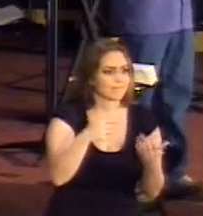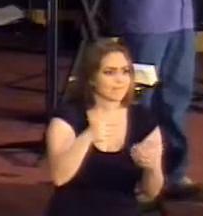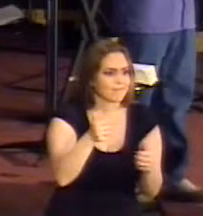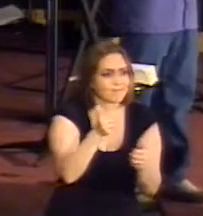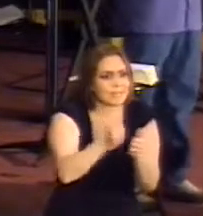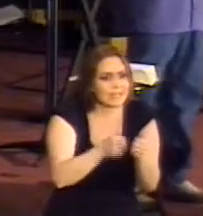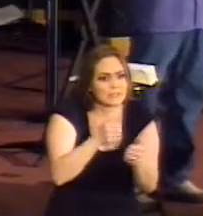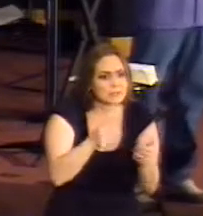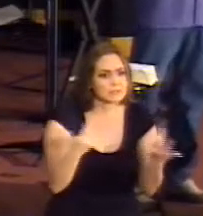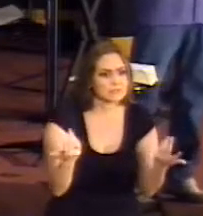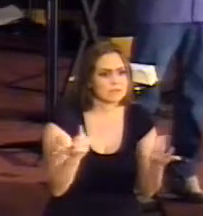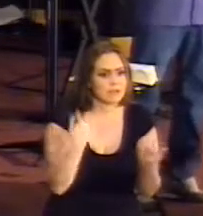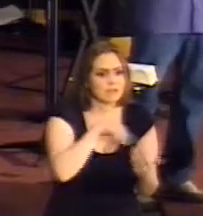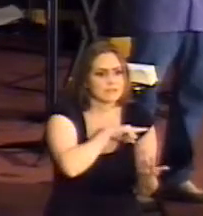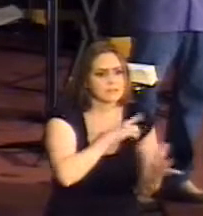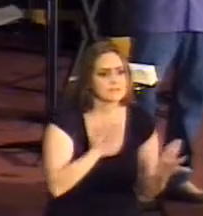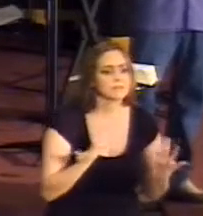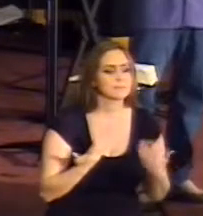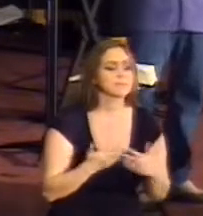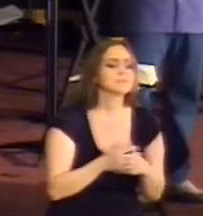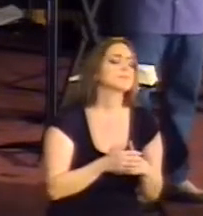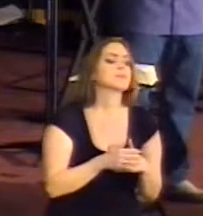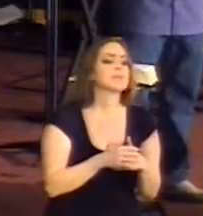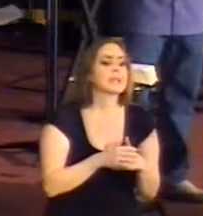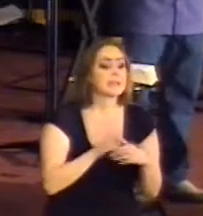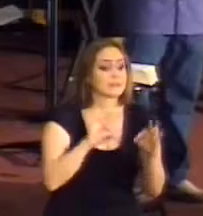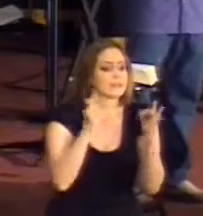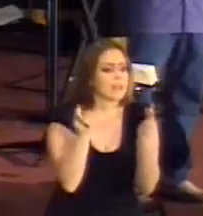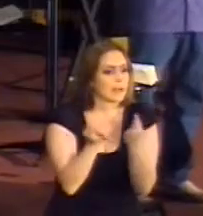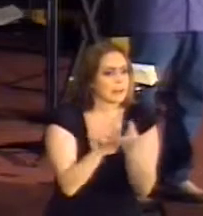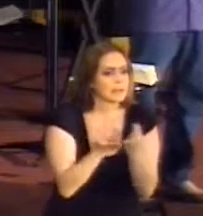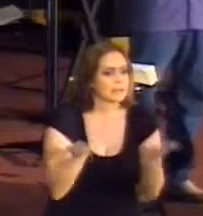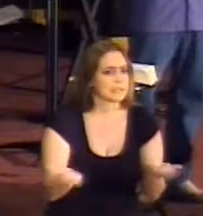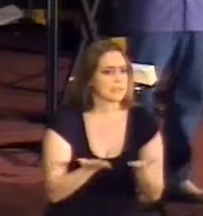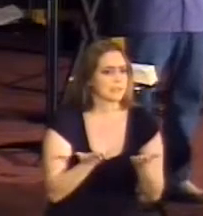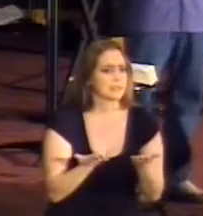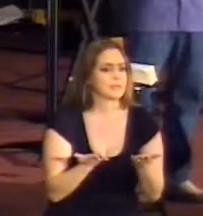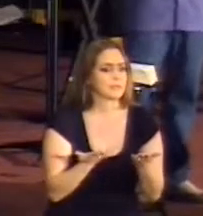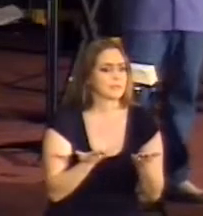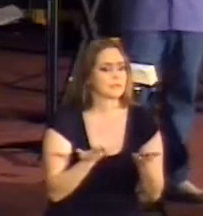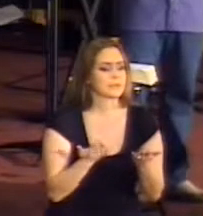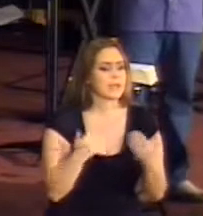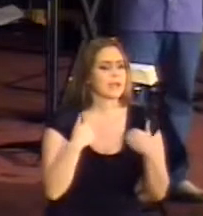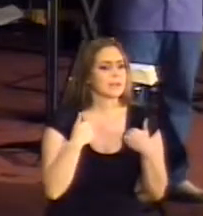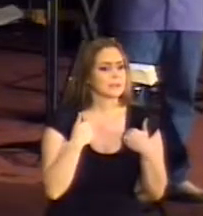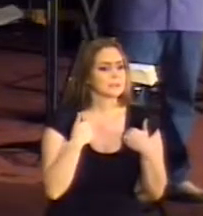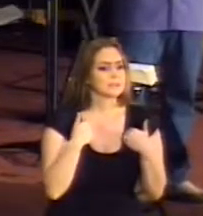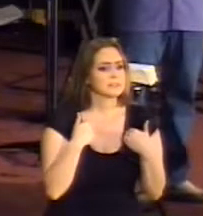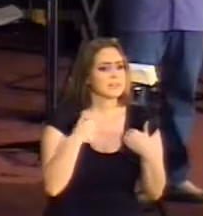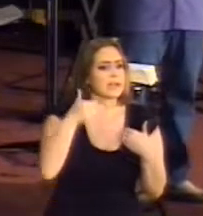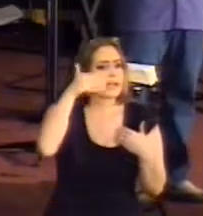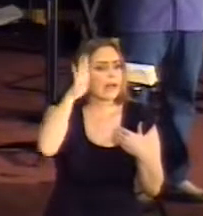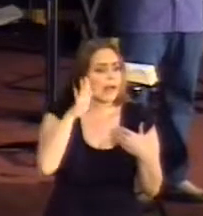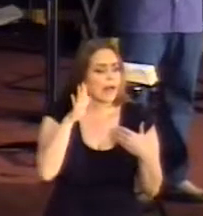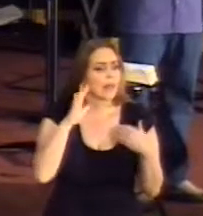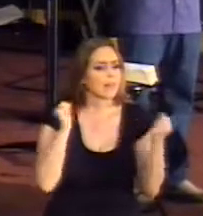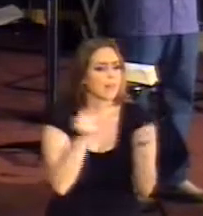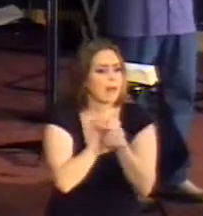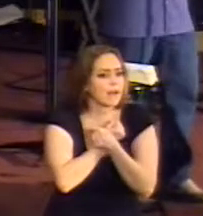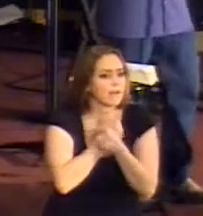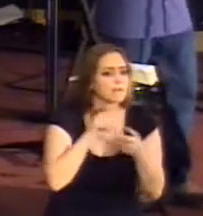that way, that we're to be a brotherhood, we're to be a family, that we have this fraternal love, this agape love and